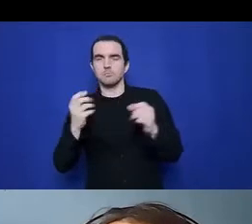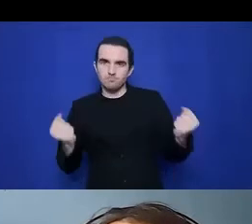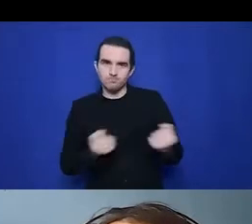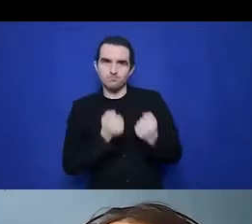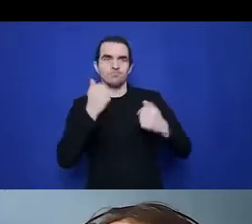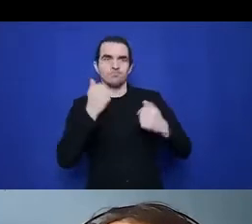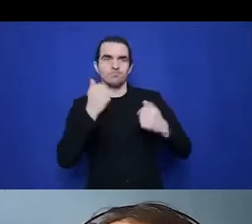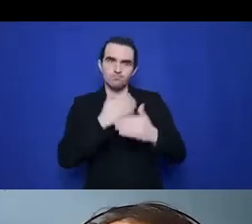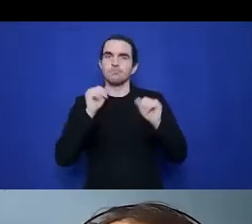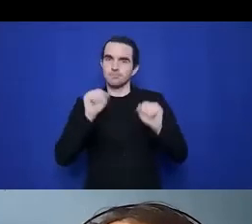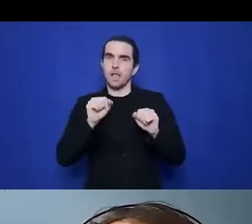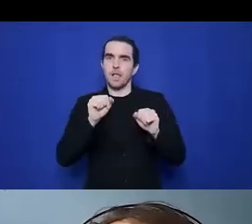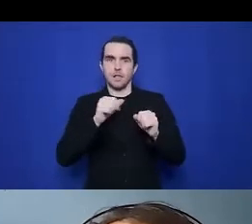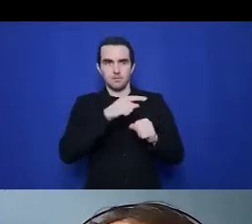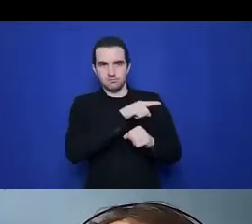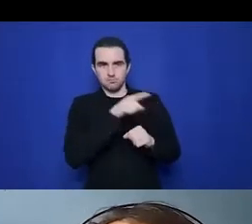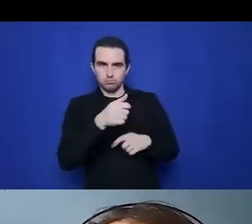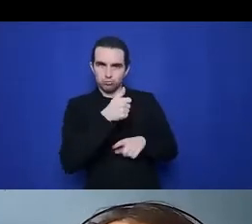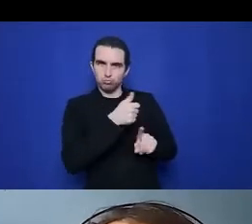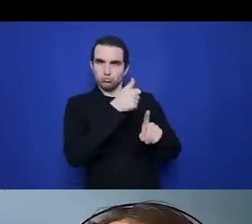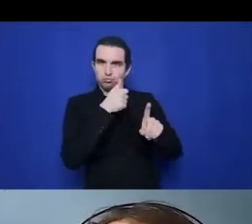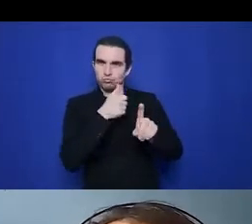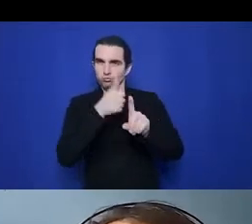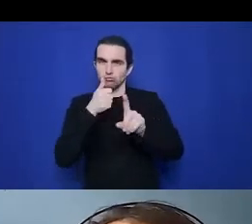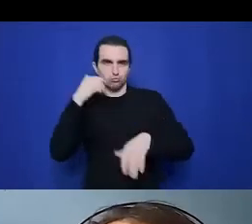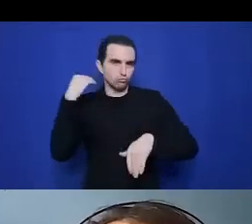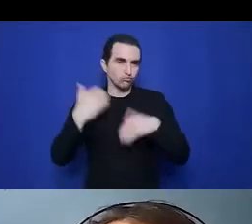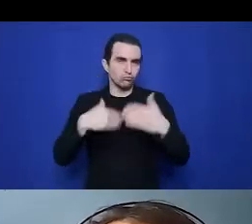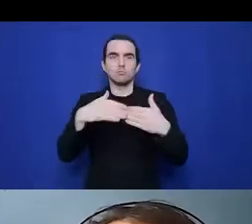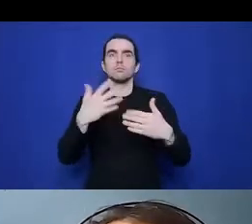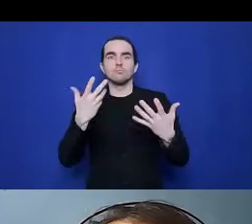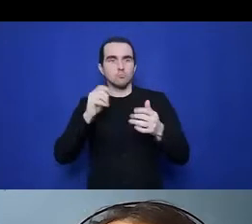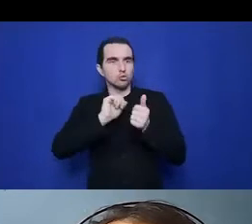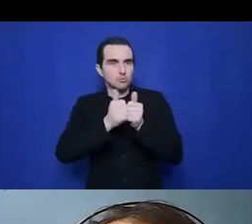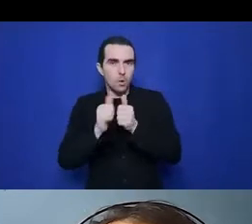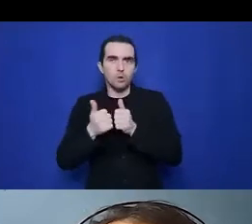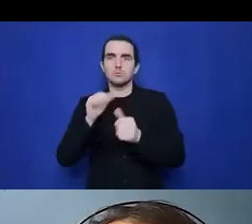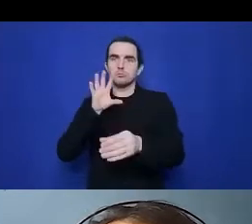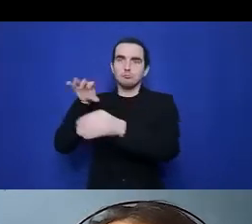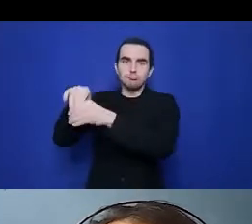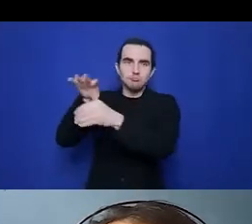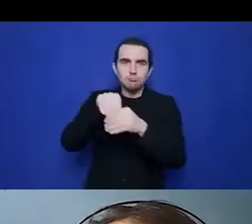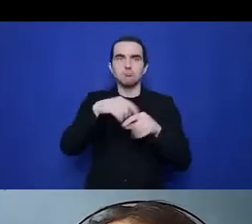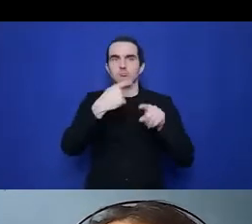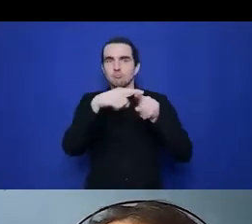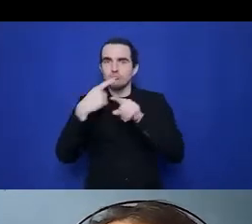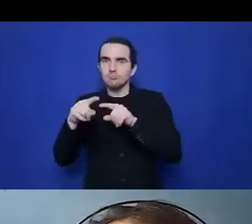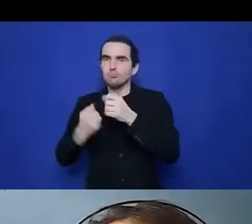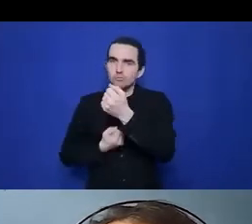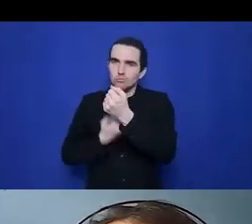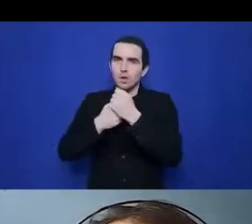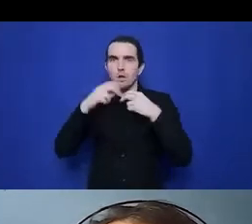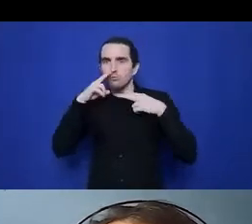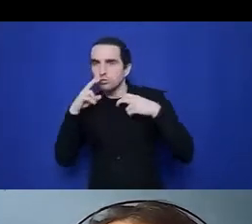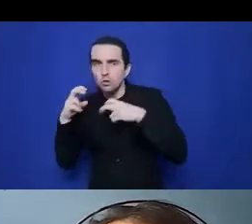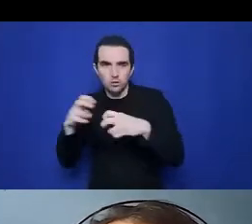programs, the Lakeshore Foundation is also a U.S. Olympic and Paralympic training site offering sports and training services